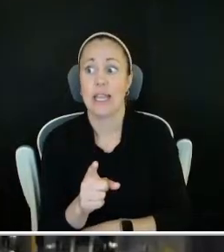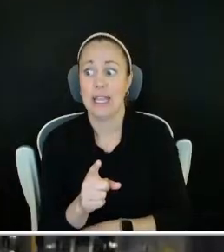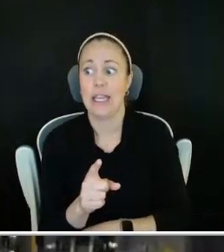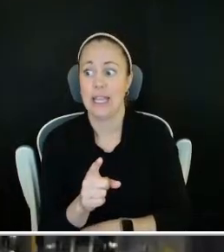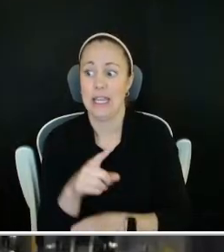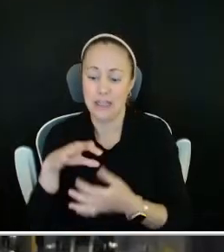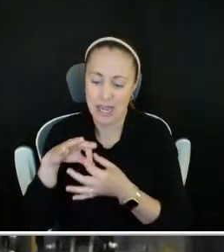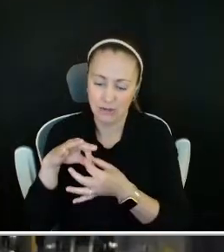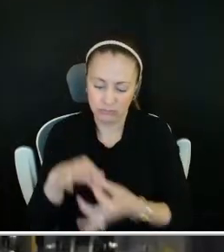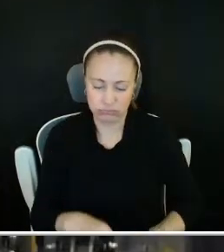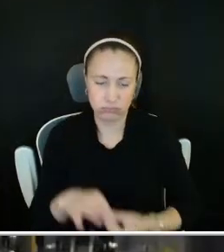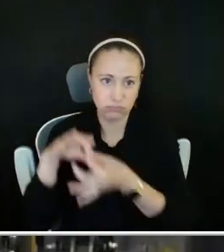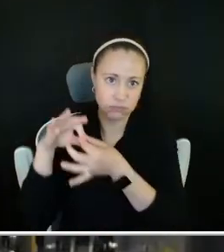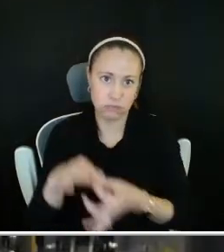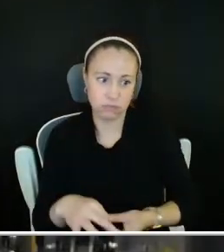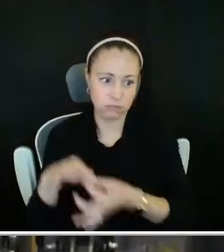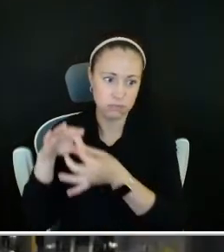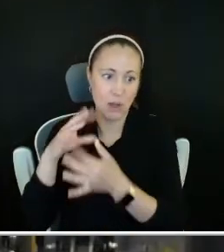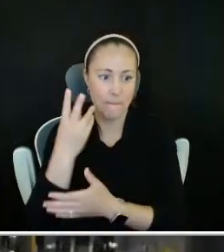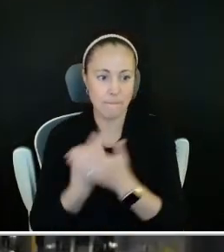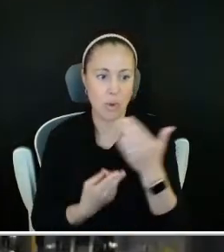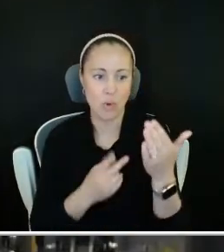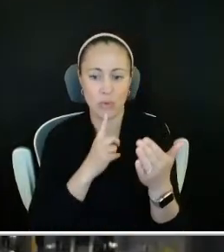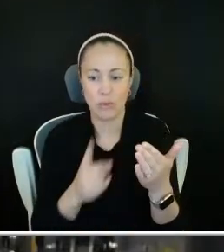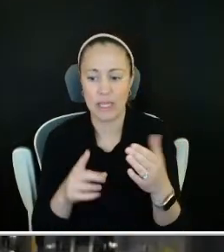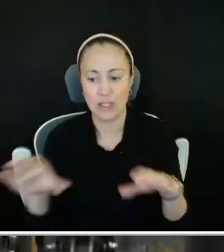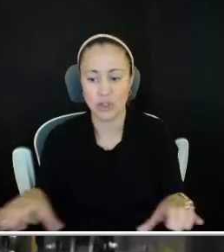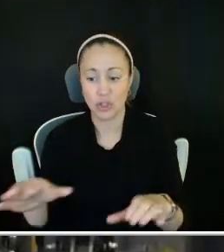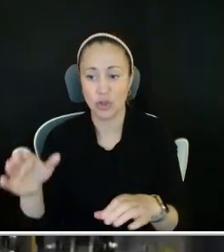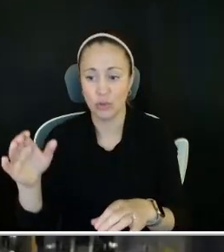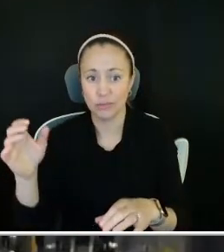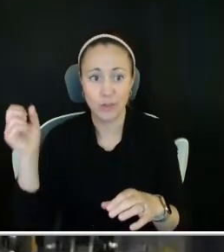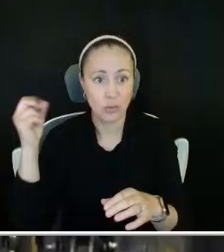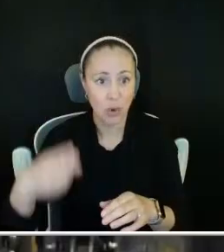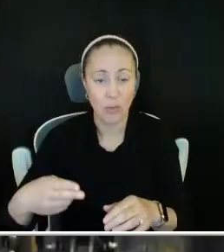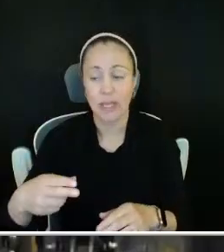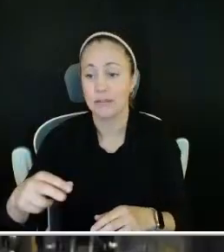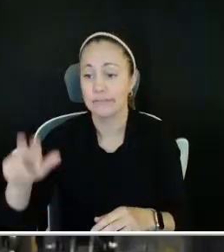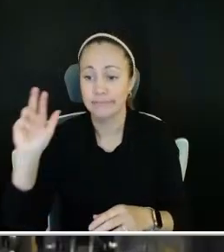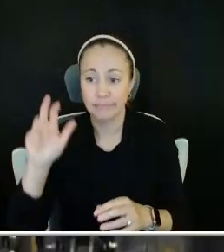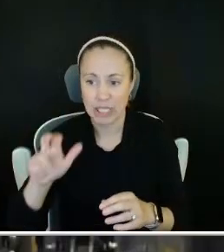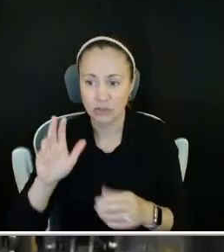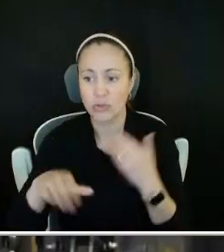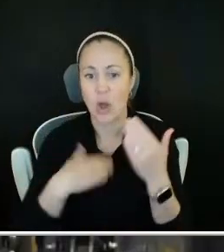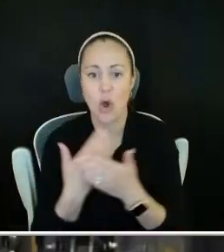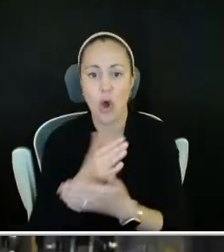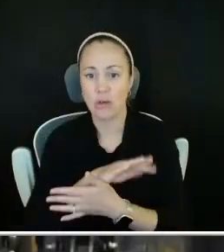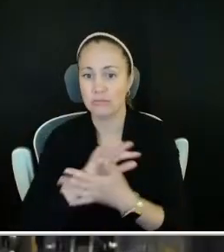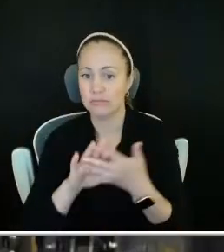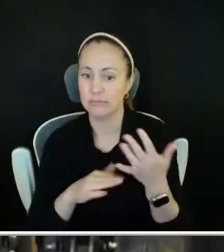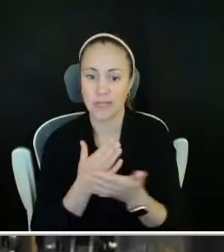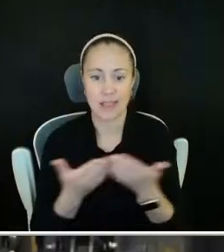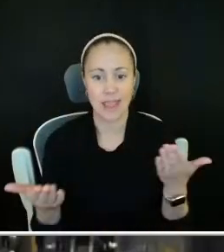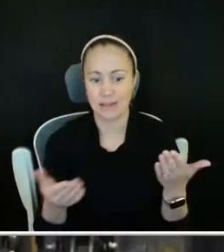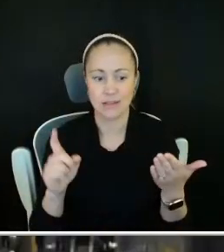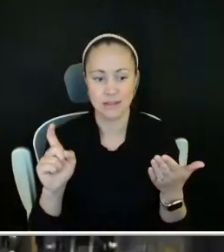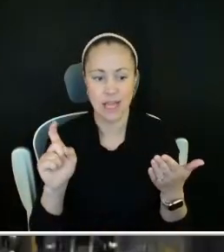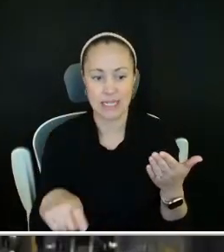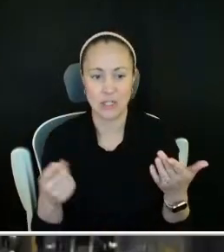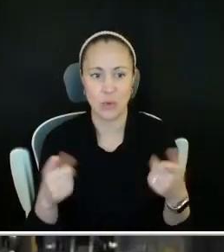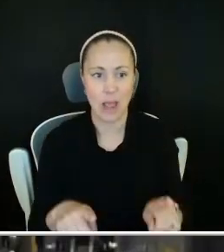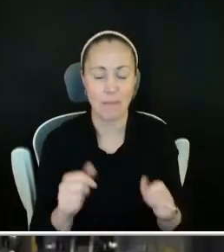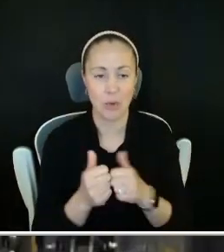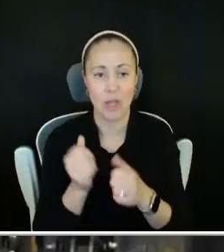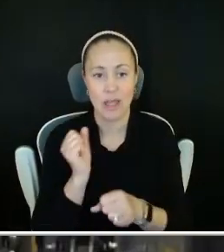with the upper body in order to do awesome things like pitch and throw and all the things that they ask it to do when they're doing baseball and softball in